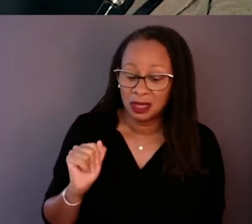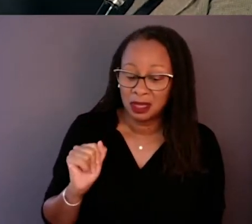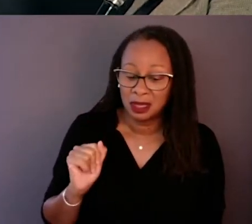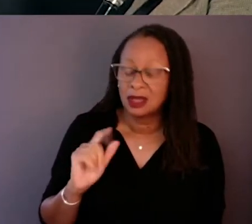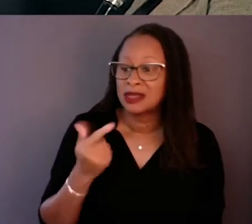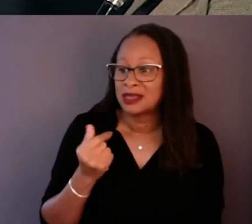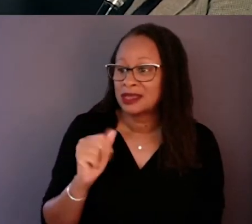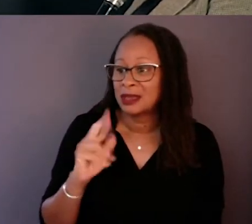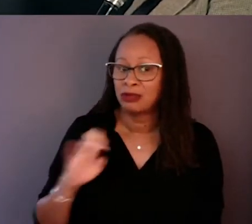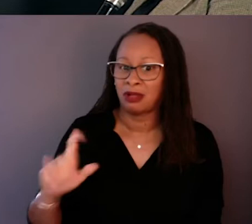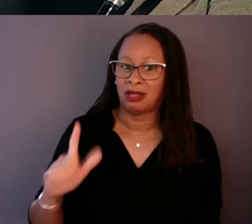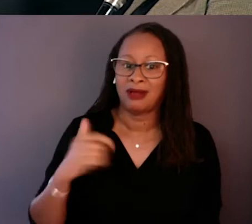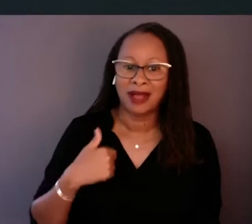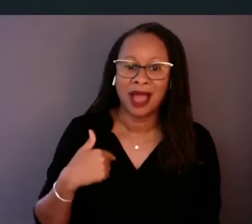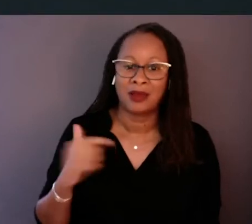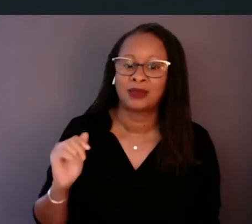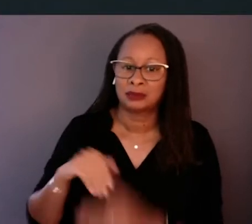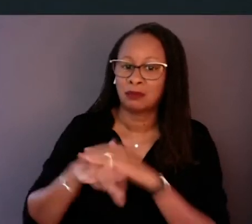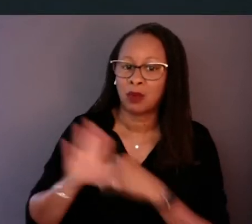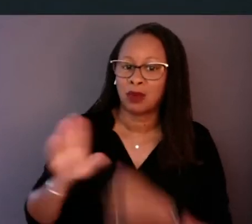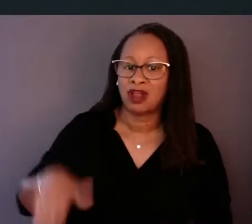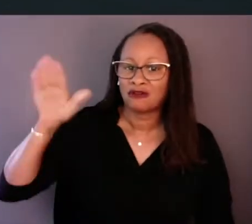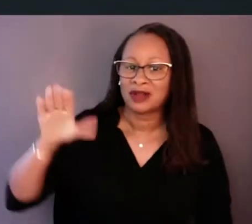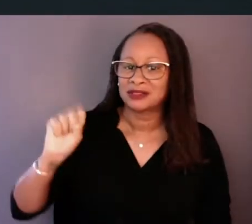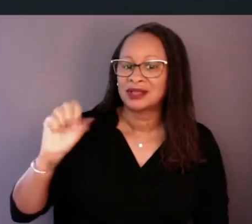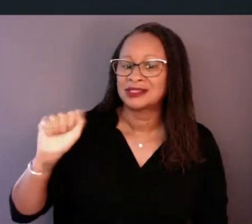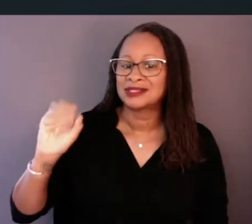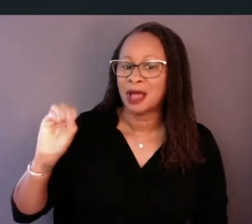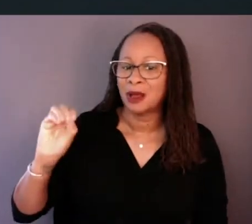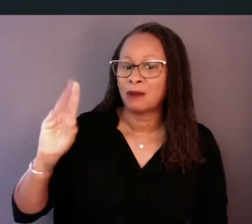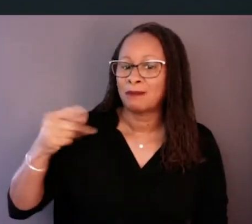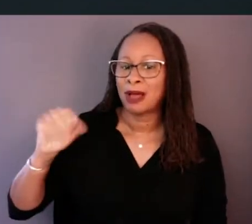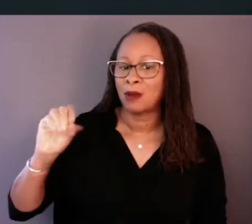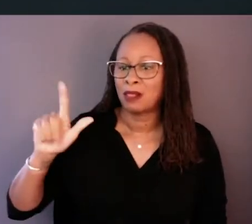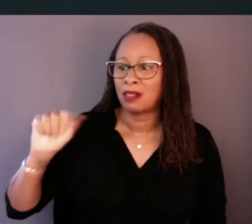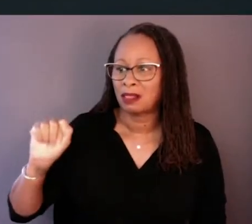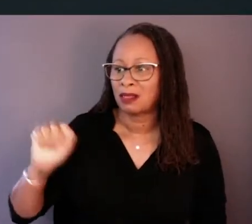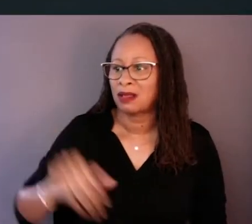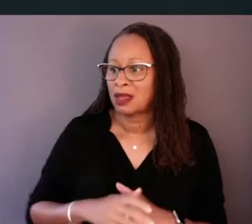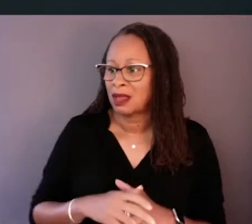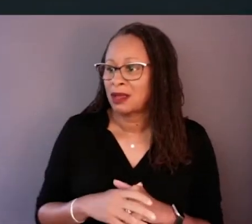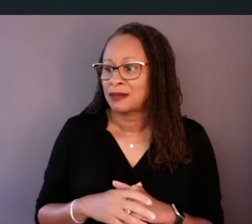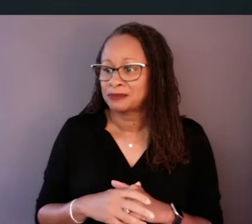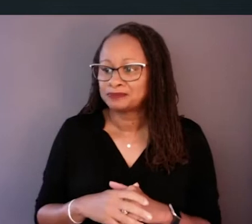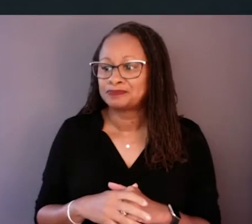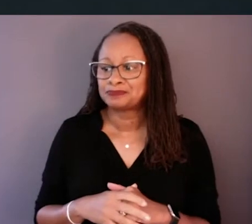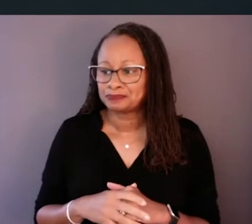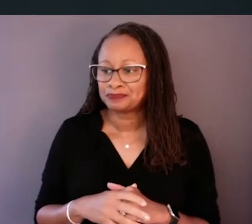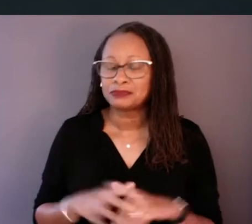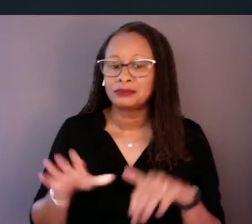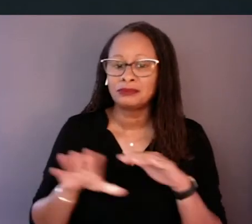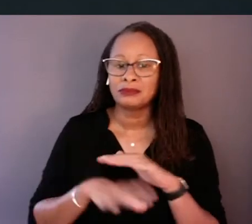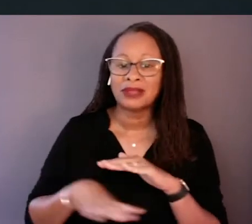Yeah, actually born and raised in Sao Paulo, but already born in, born and raised in Sao Paulo and based in the